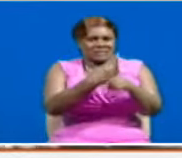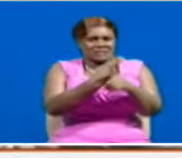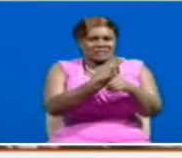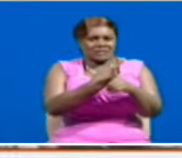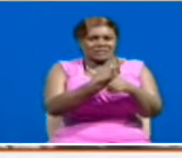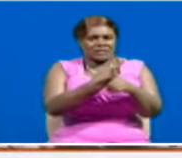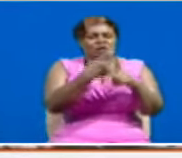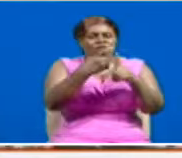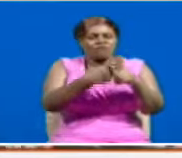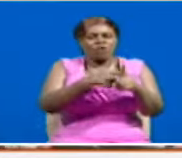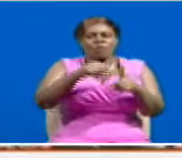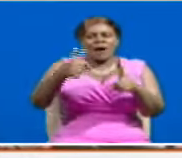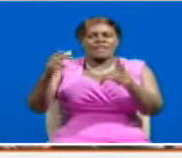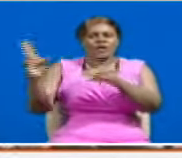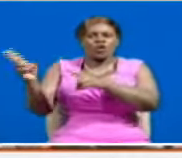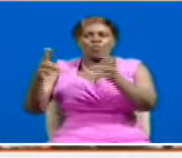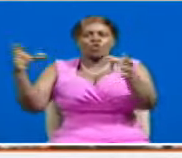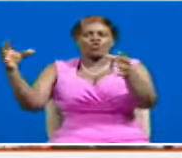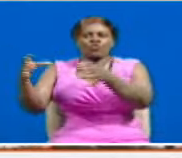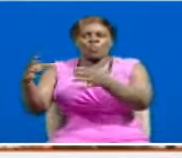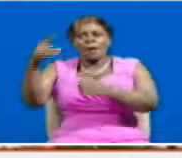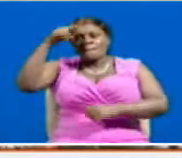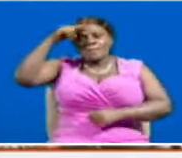unique from the others